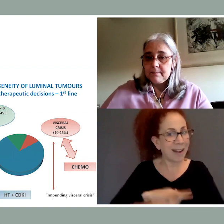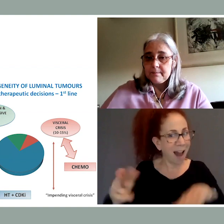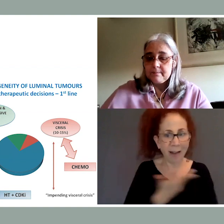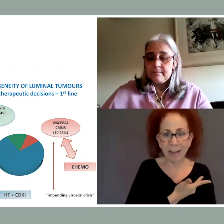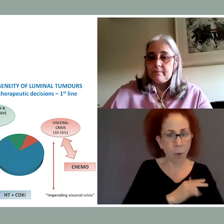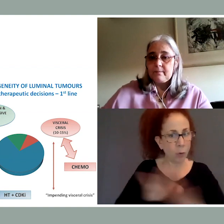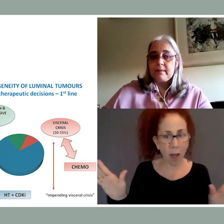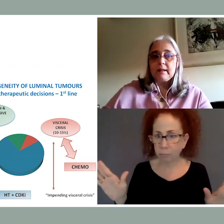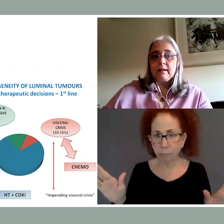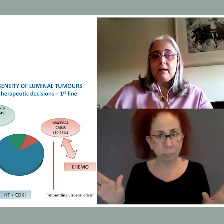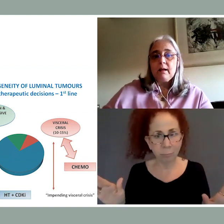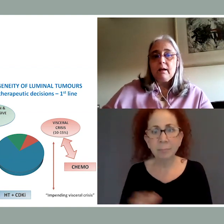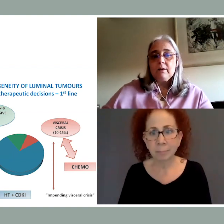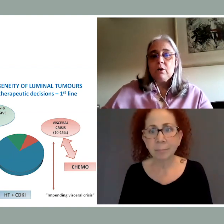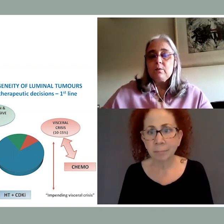chemotherapy.